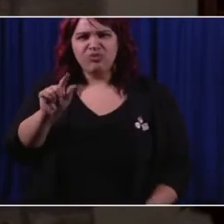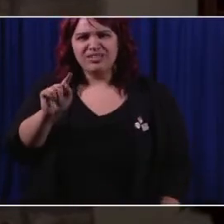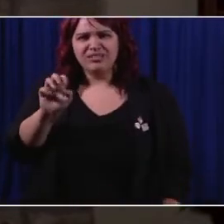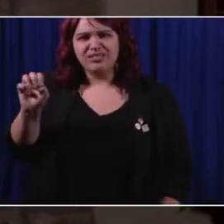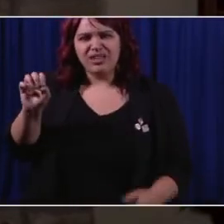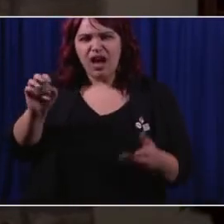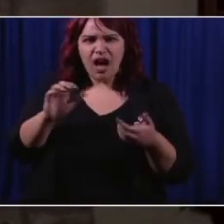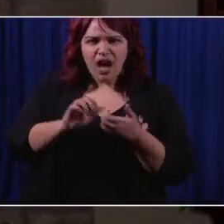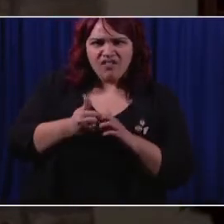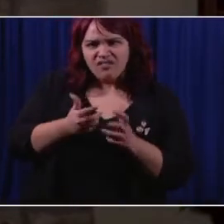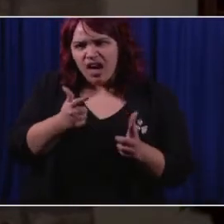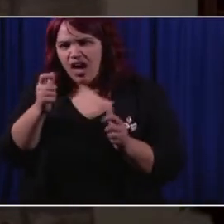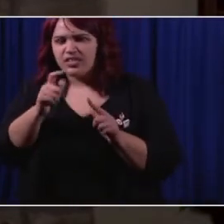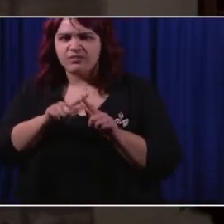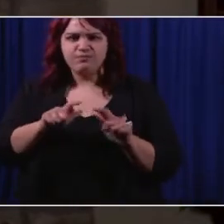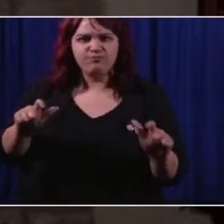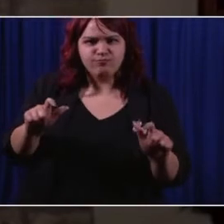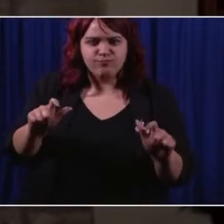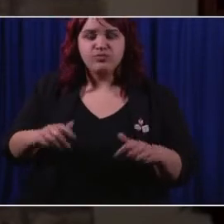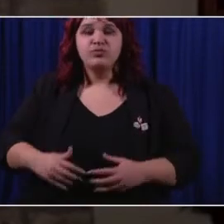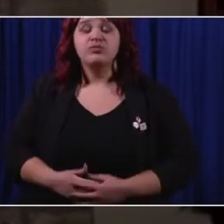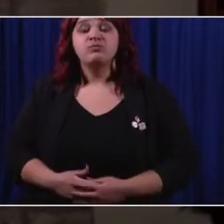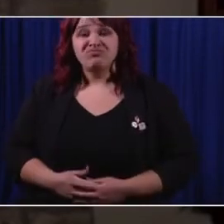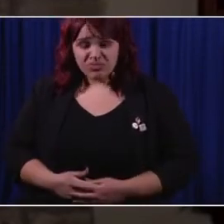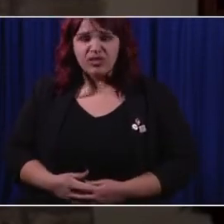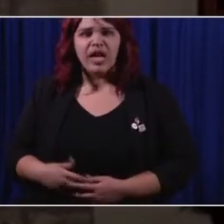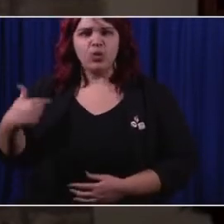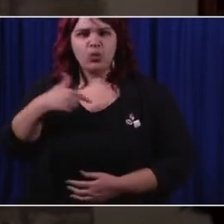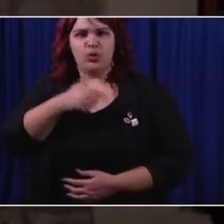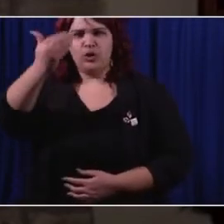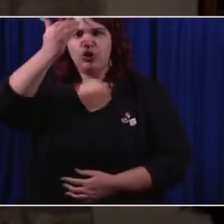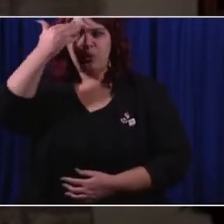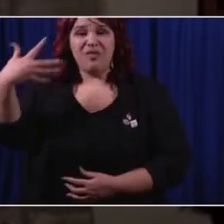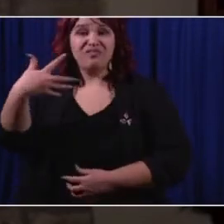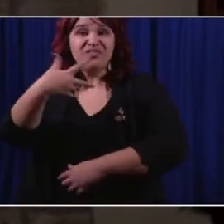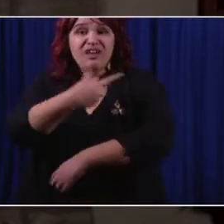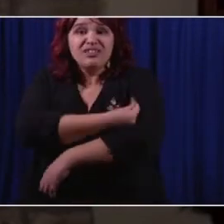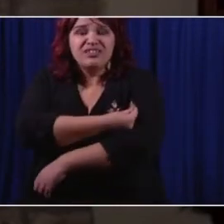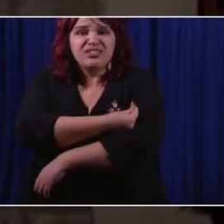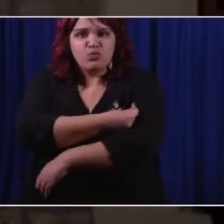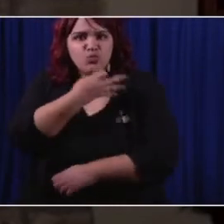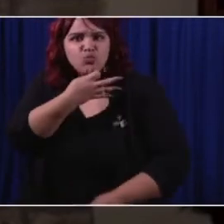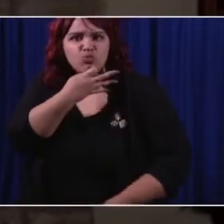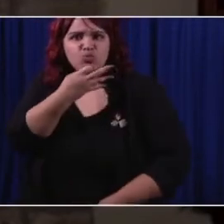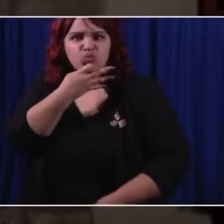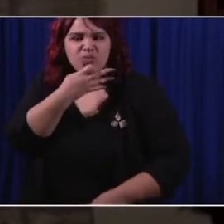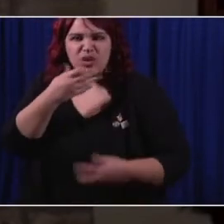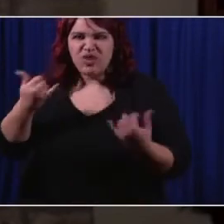is it possible that the rate is so low? Only 17% of the vaccines that the